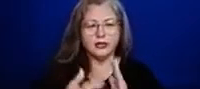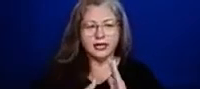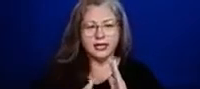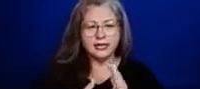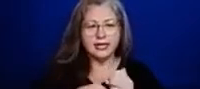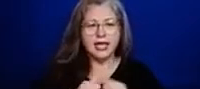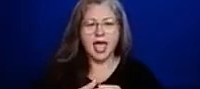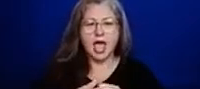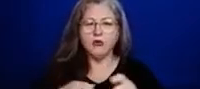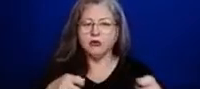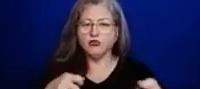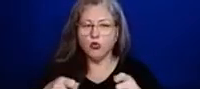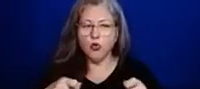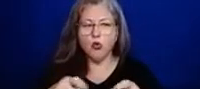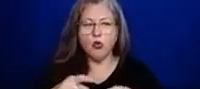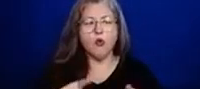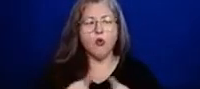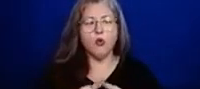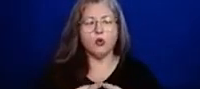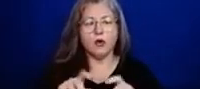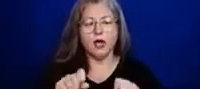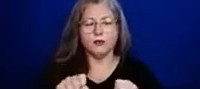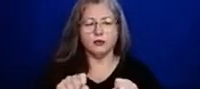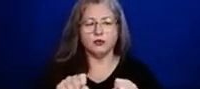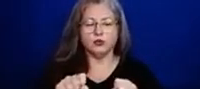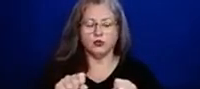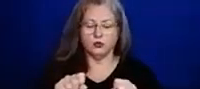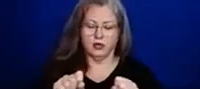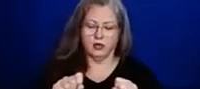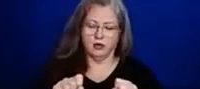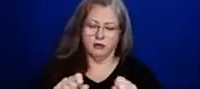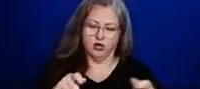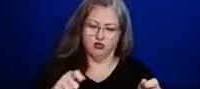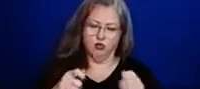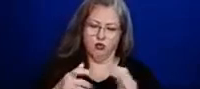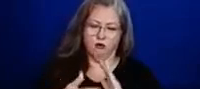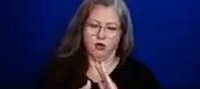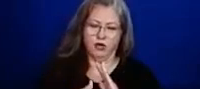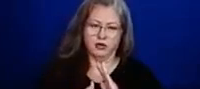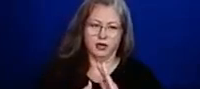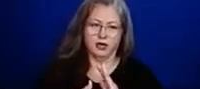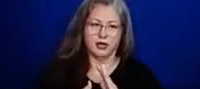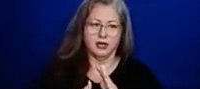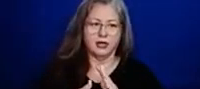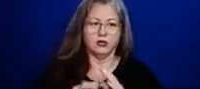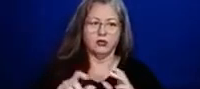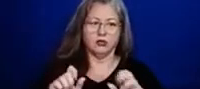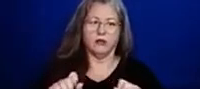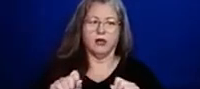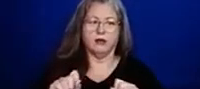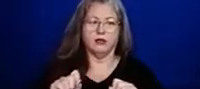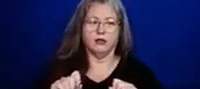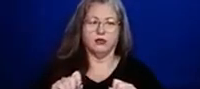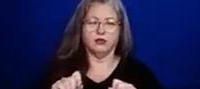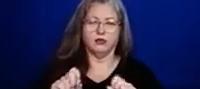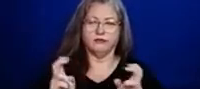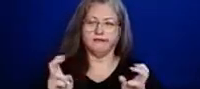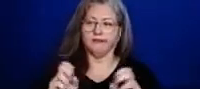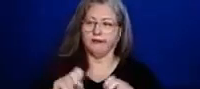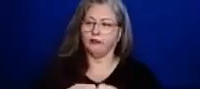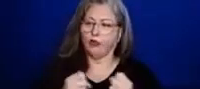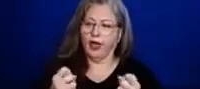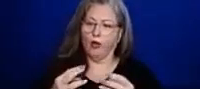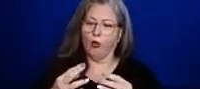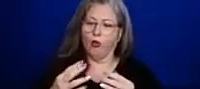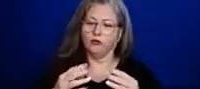the technique. And you also, you always have to control the technique in order to break it, to move it,